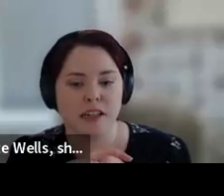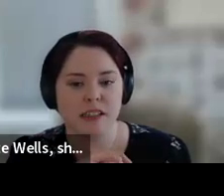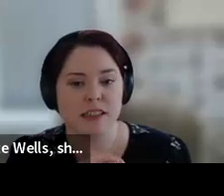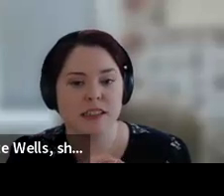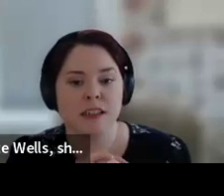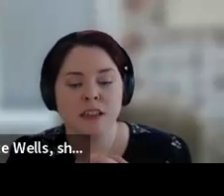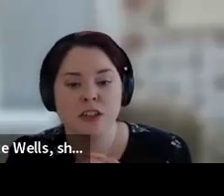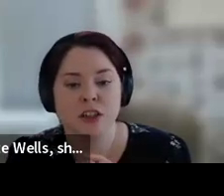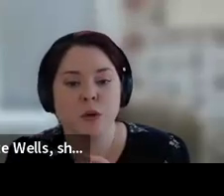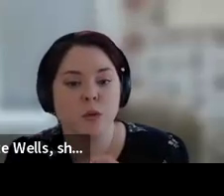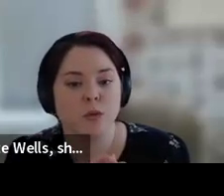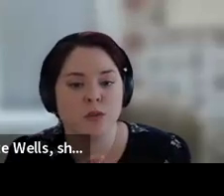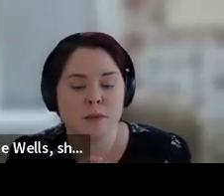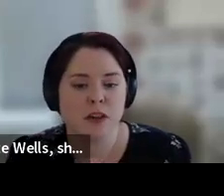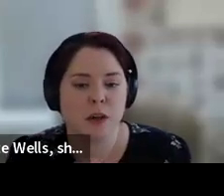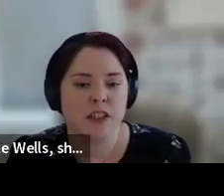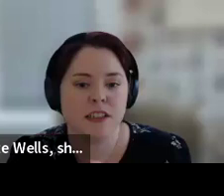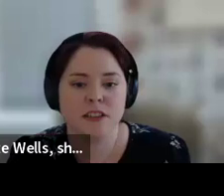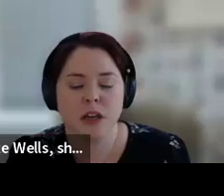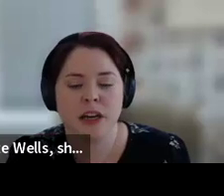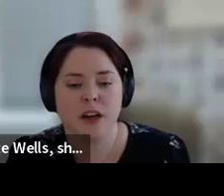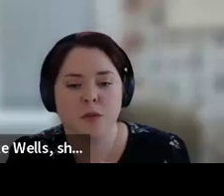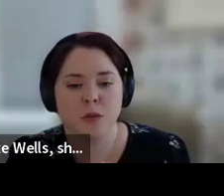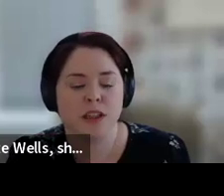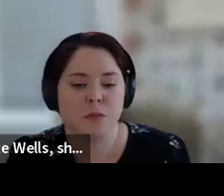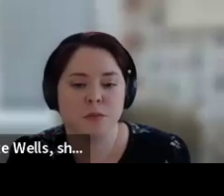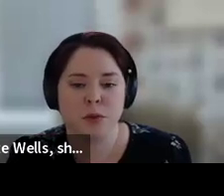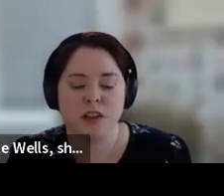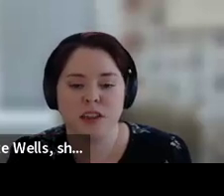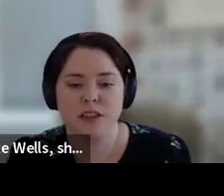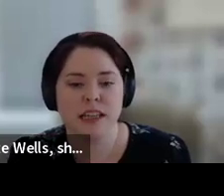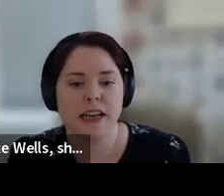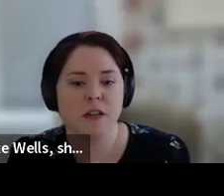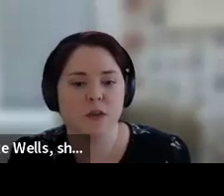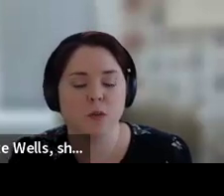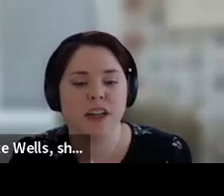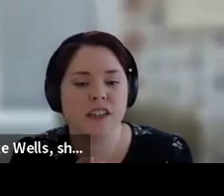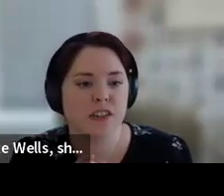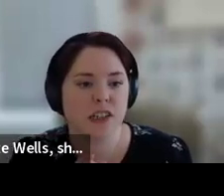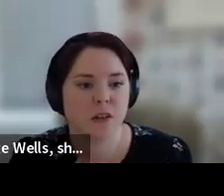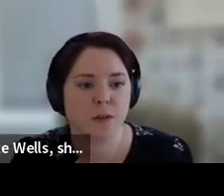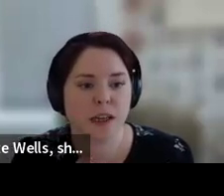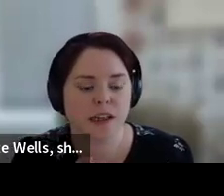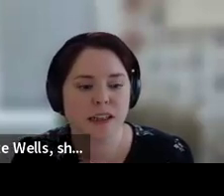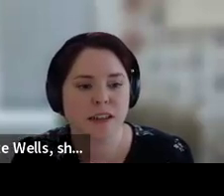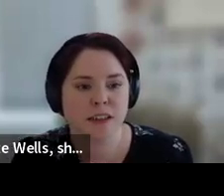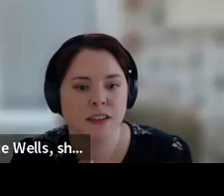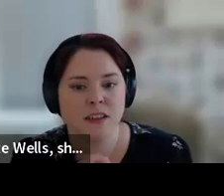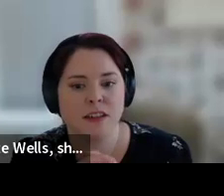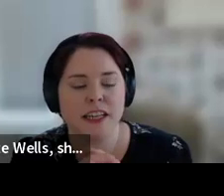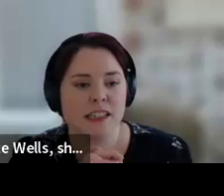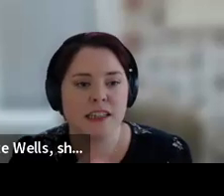outreach practices. So some of the questions we put on the slide is, where is your CIL